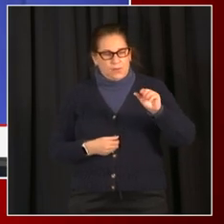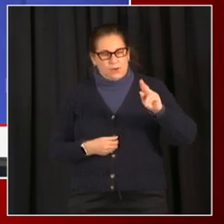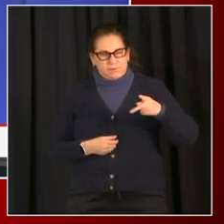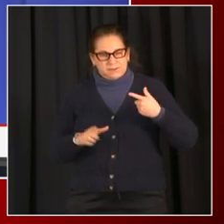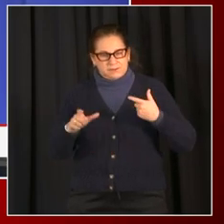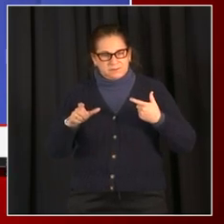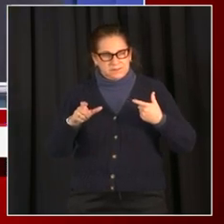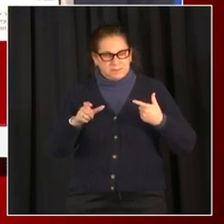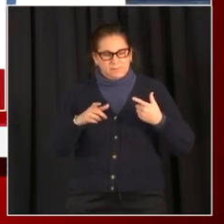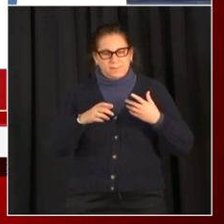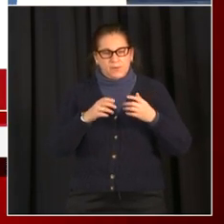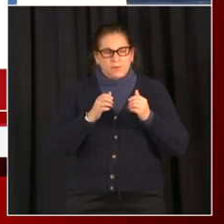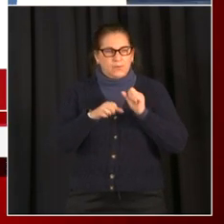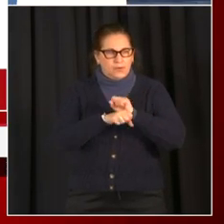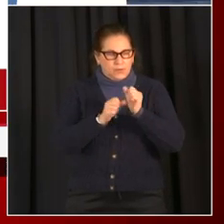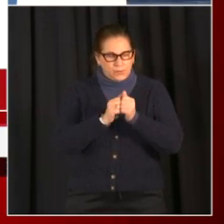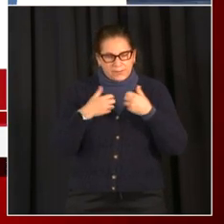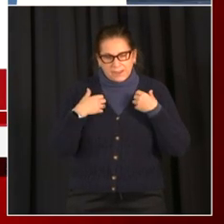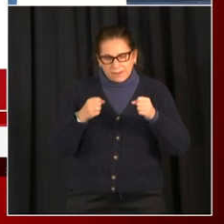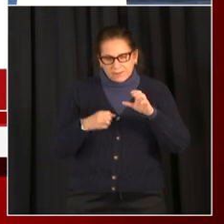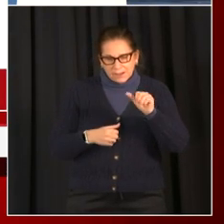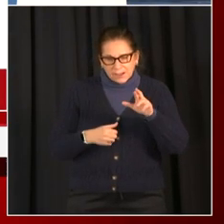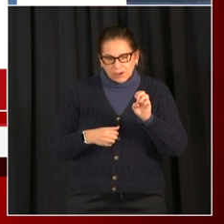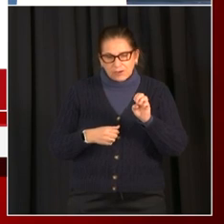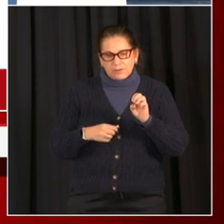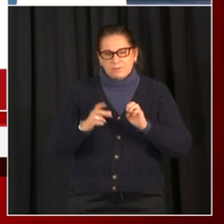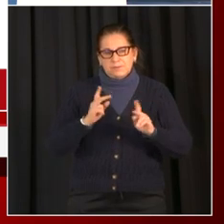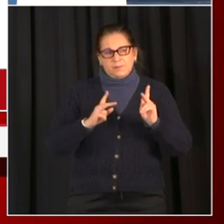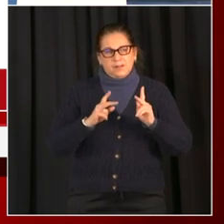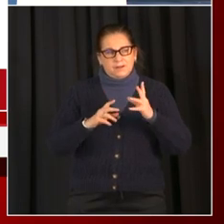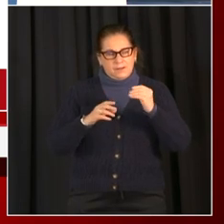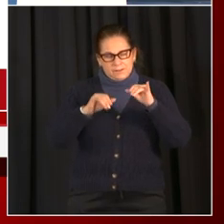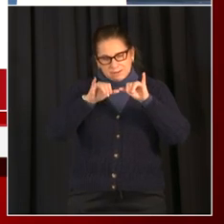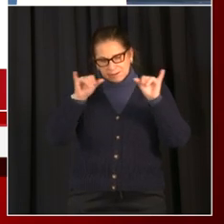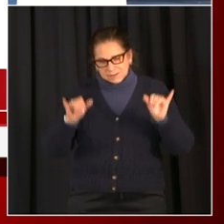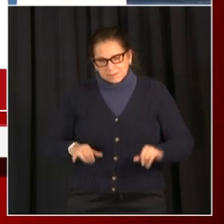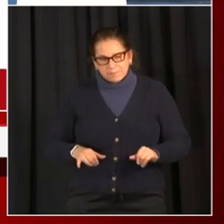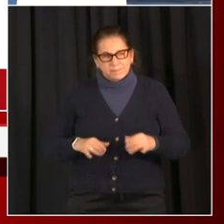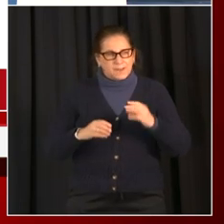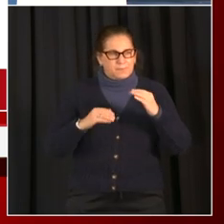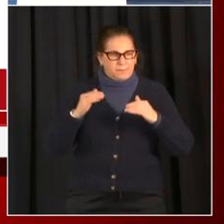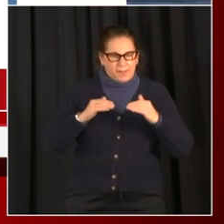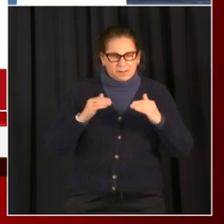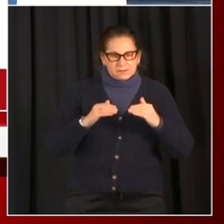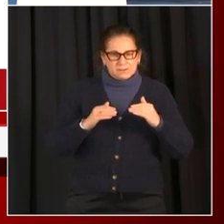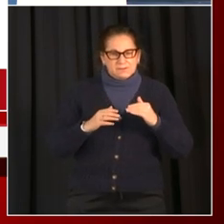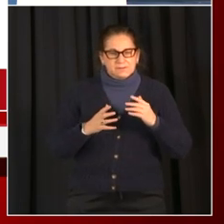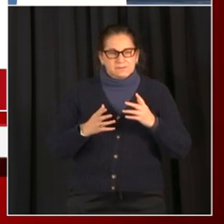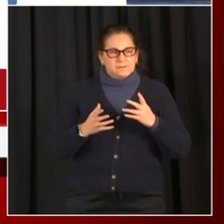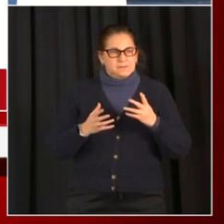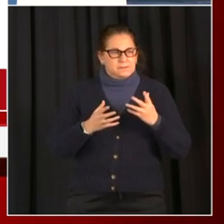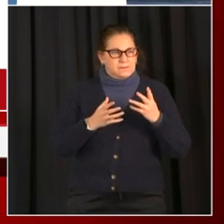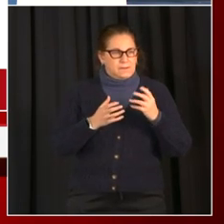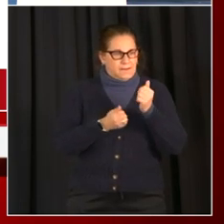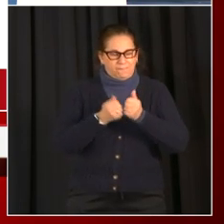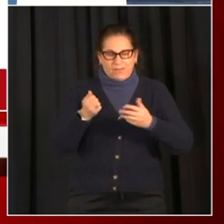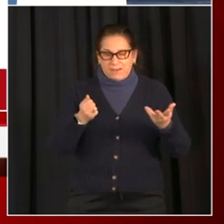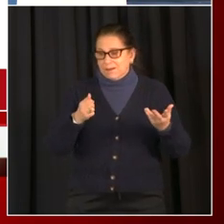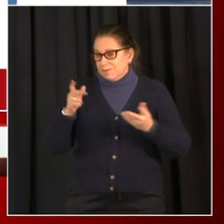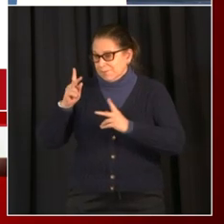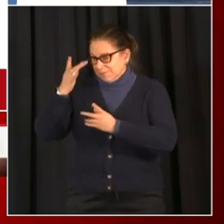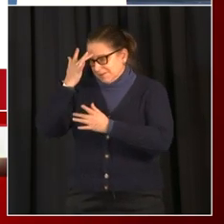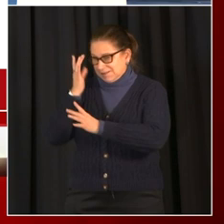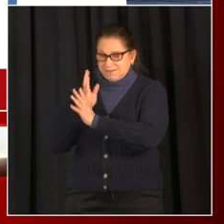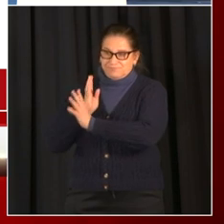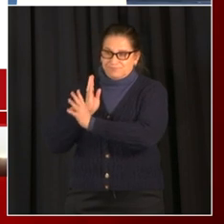hospital system to load balance patient and bed usage across the district. So that overall